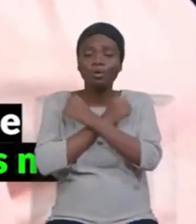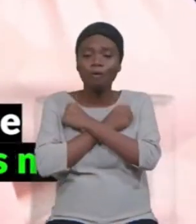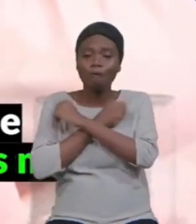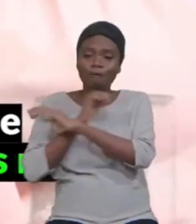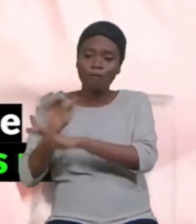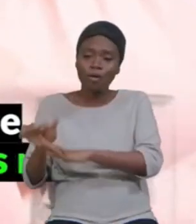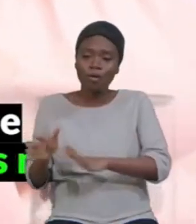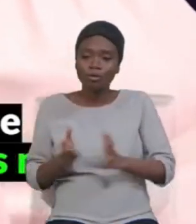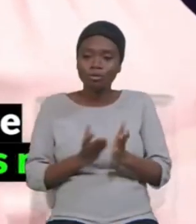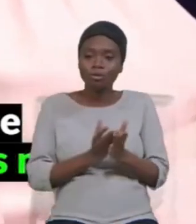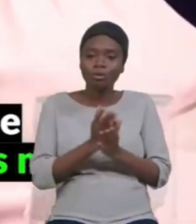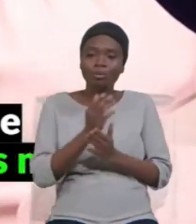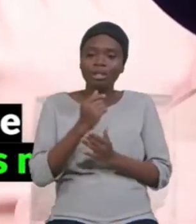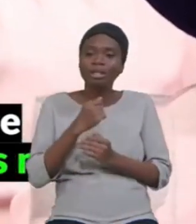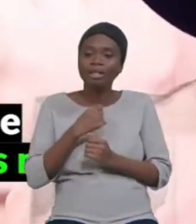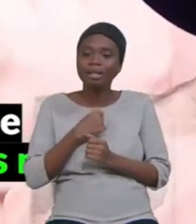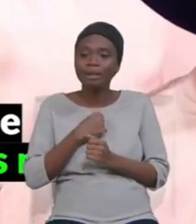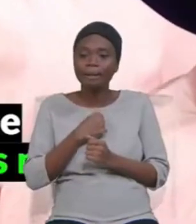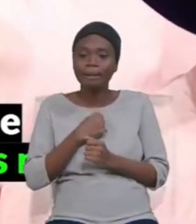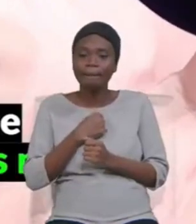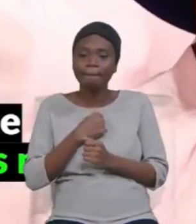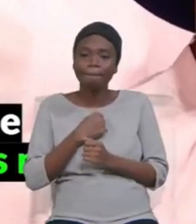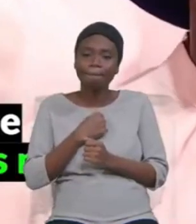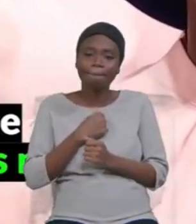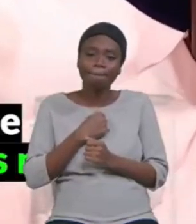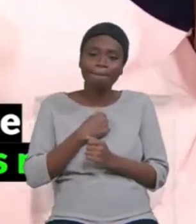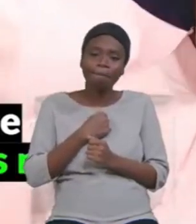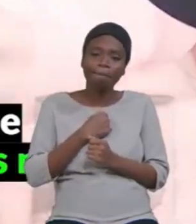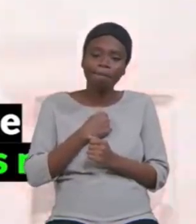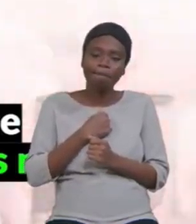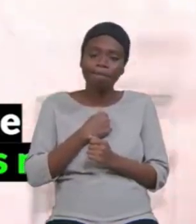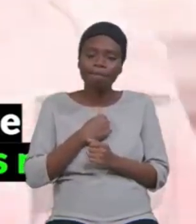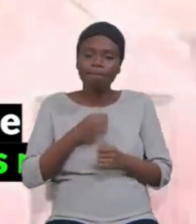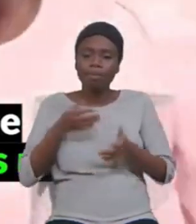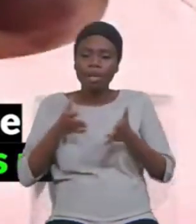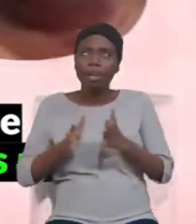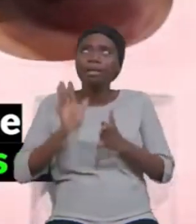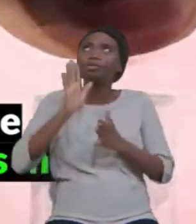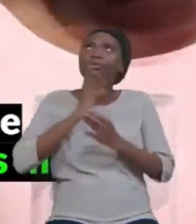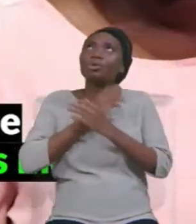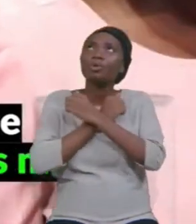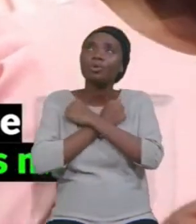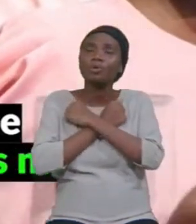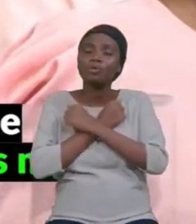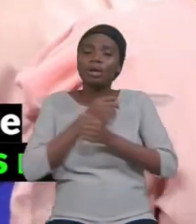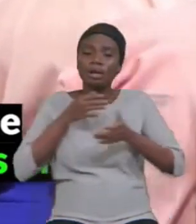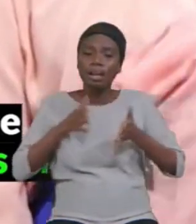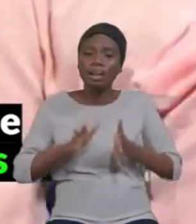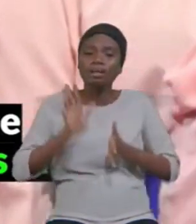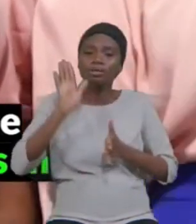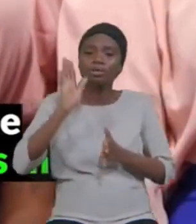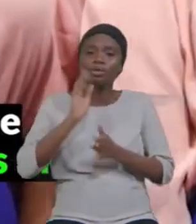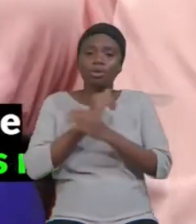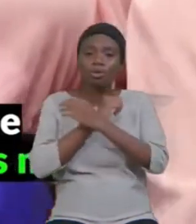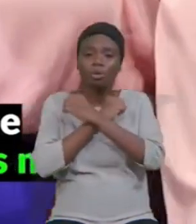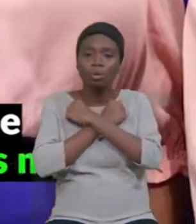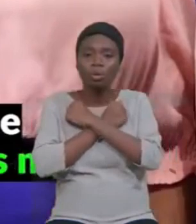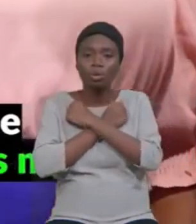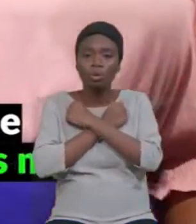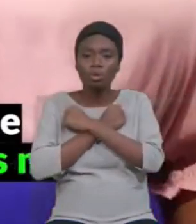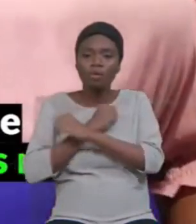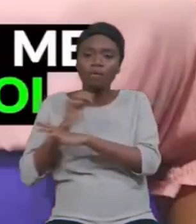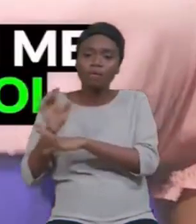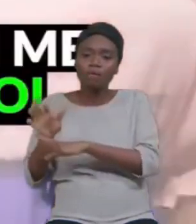love flow through me. Oh, let it flow. Let your love Let your